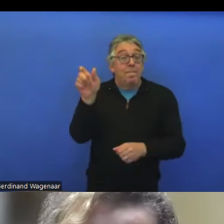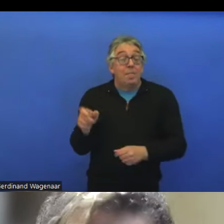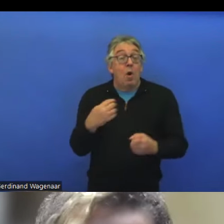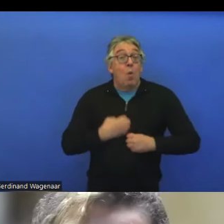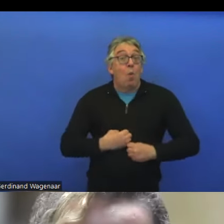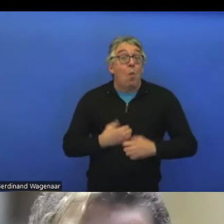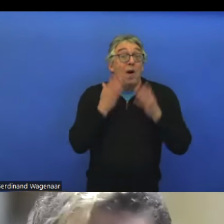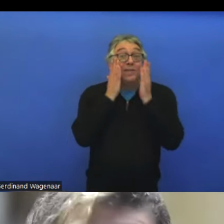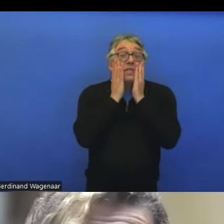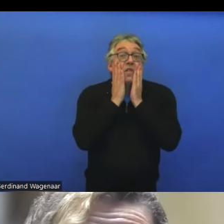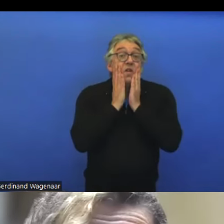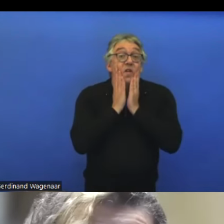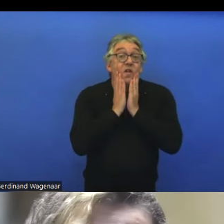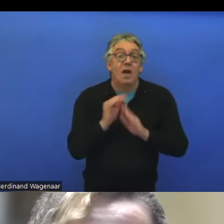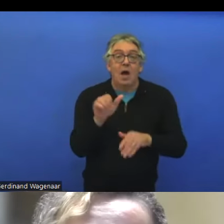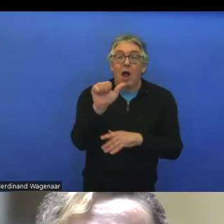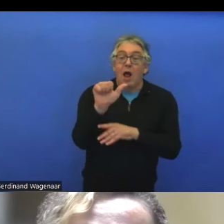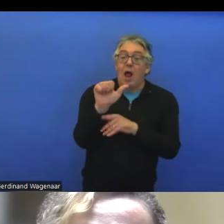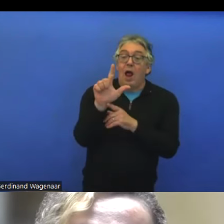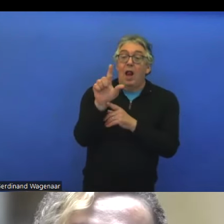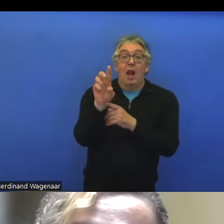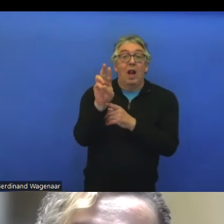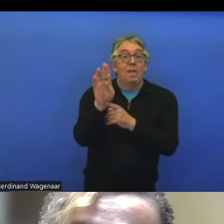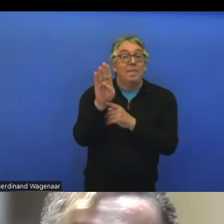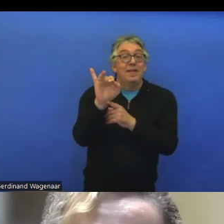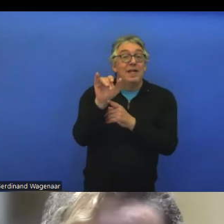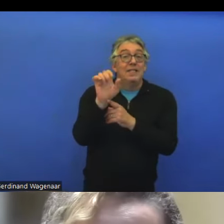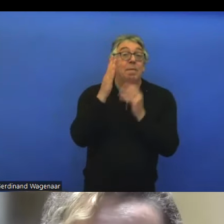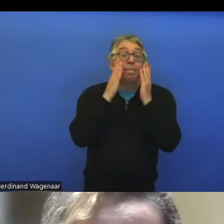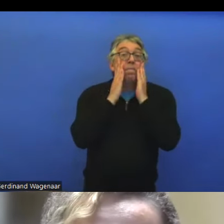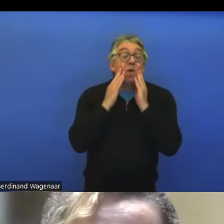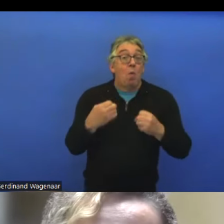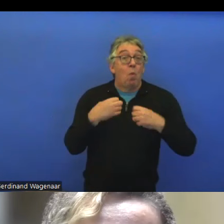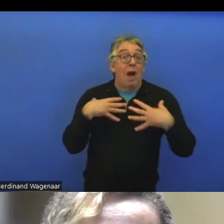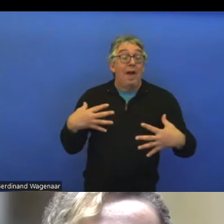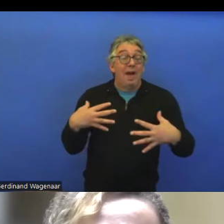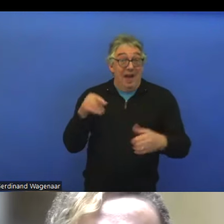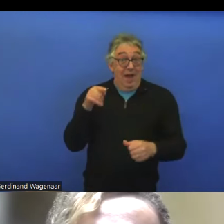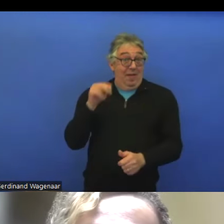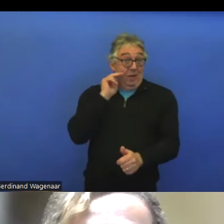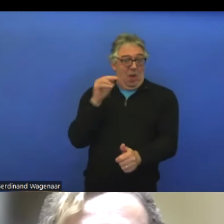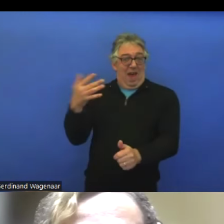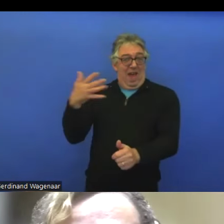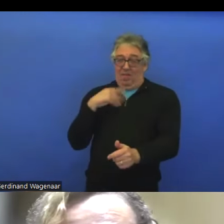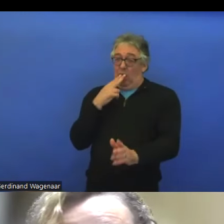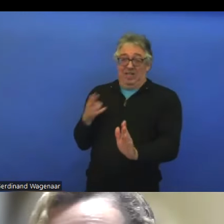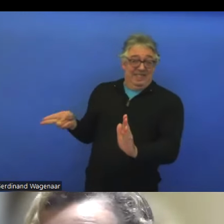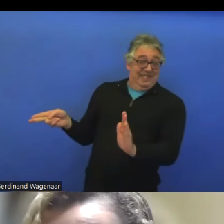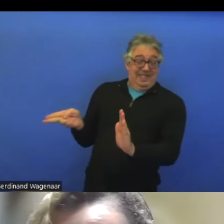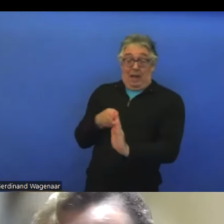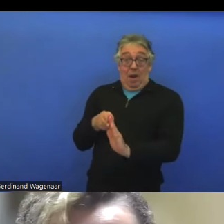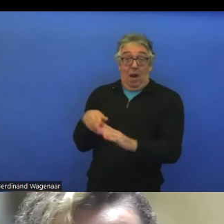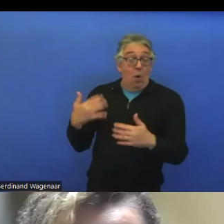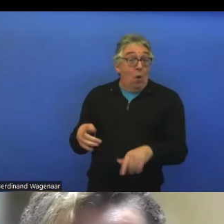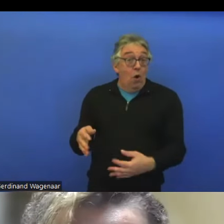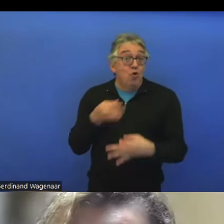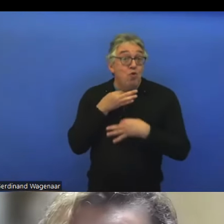of their albinism and the stigma attached to it. The risk that they're